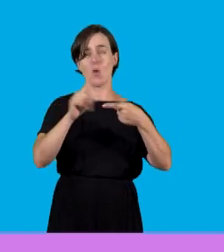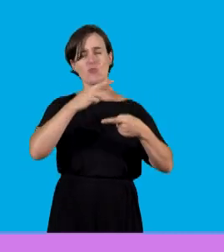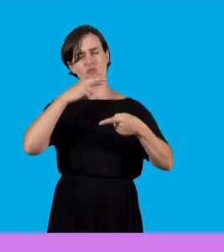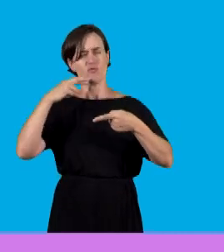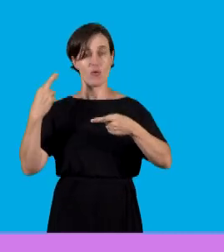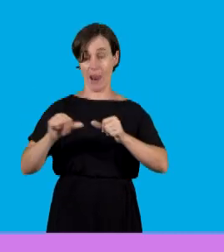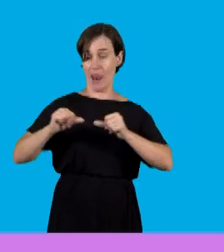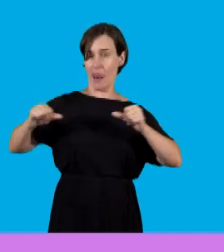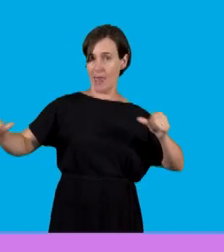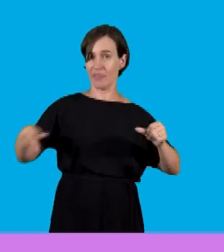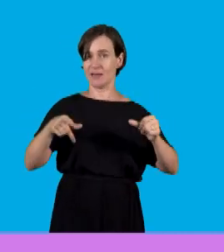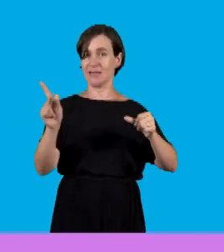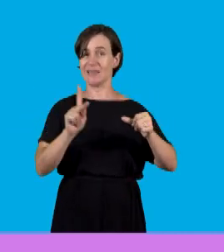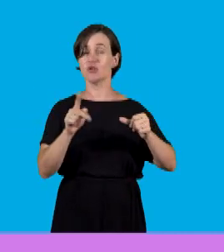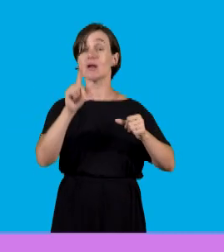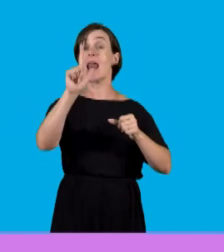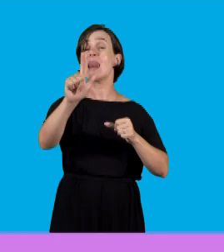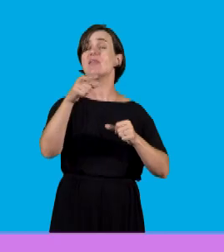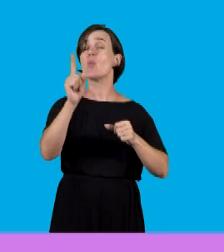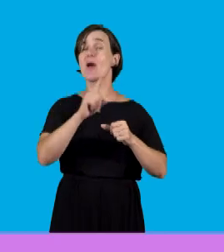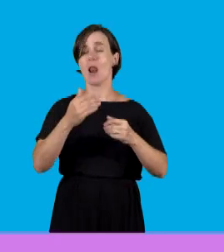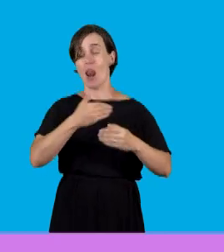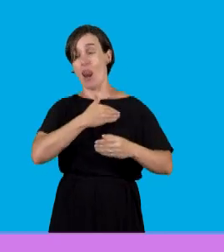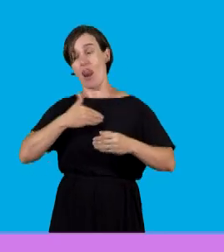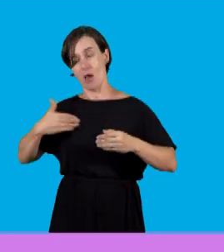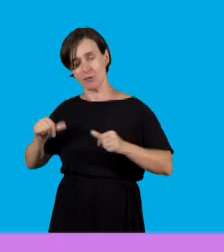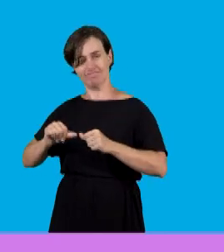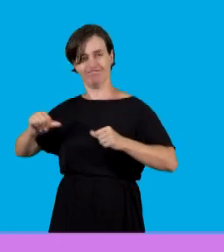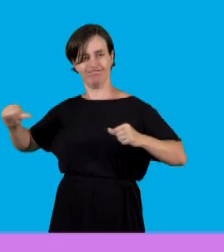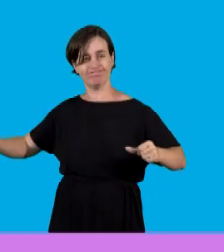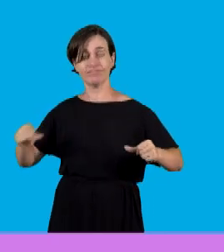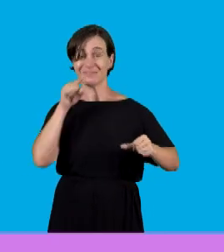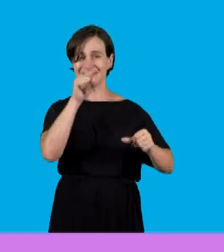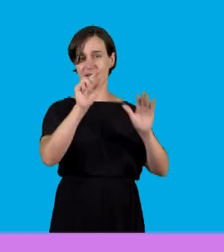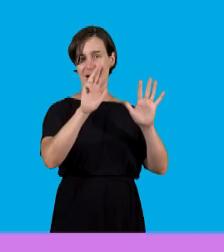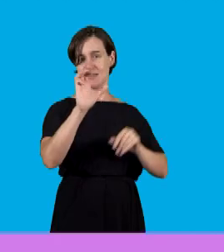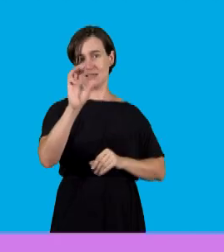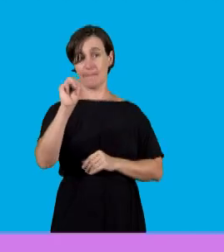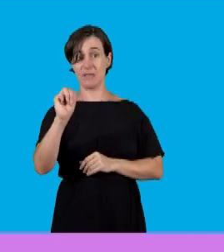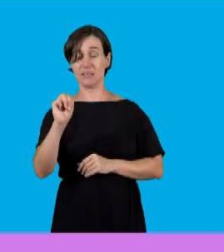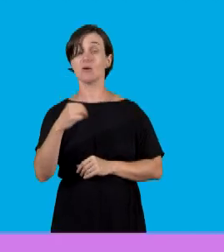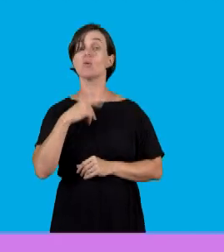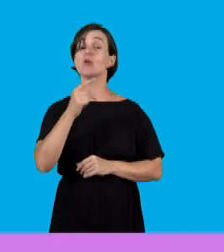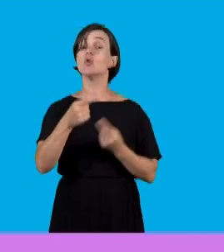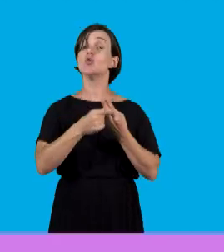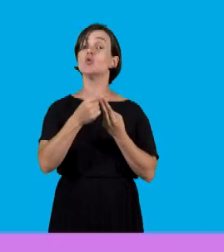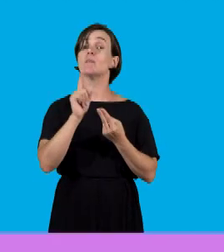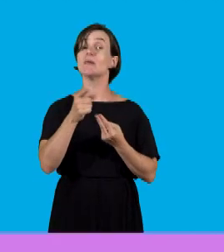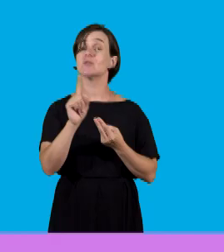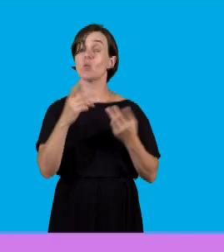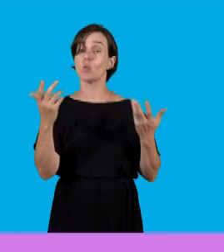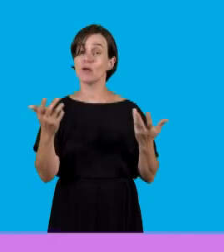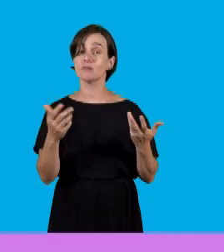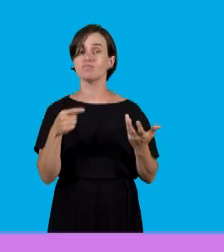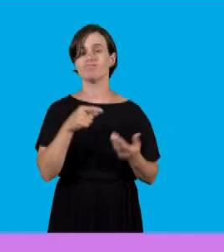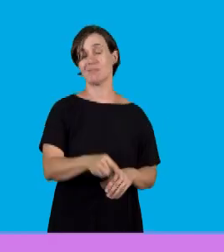kitchen. Actual length, what is the length of the kitchen? It's always the longest side, so it's 9 centimeters. We are not given by which unit should we leave our answer to,